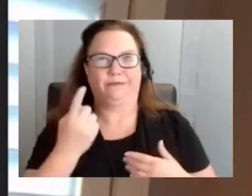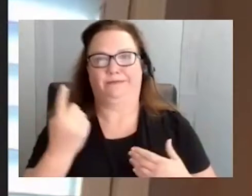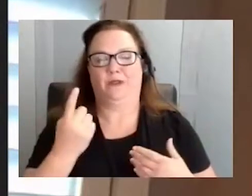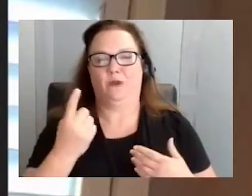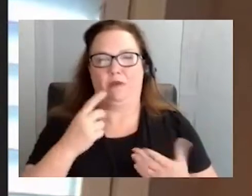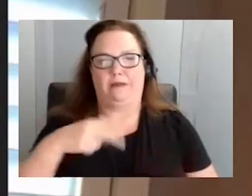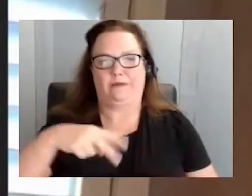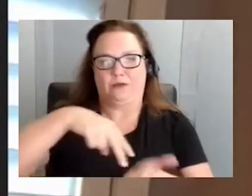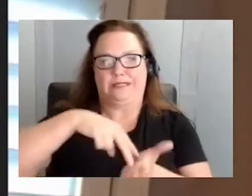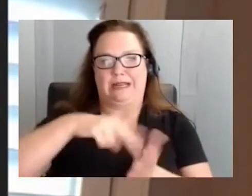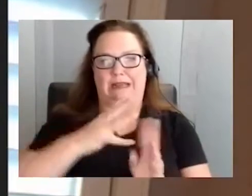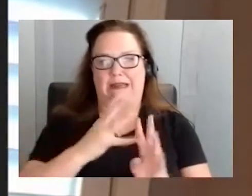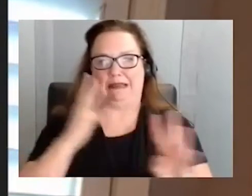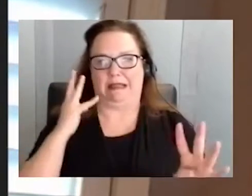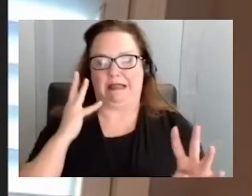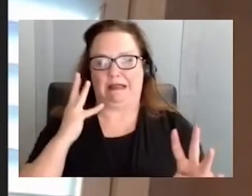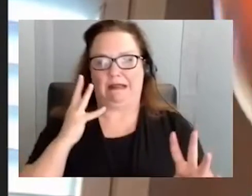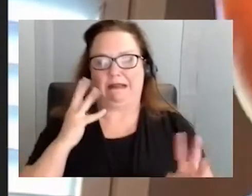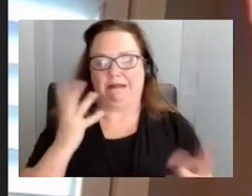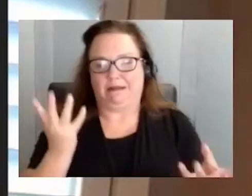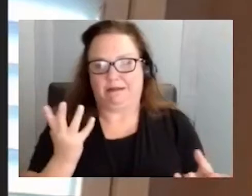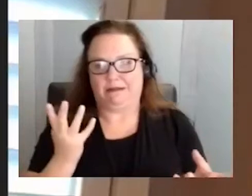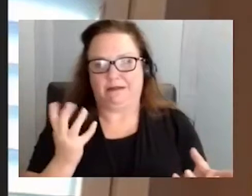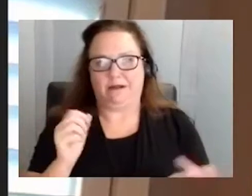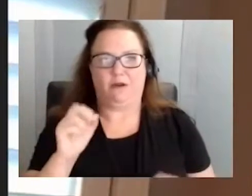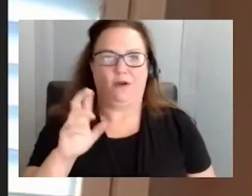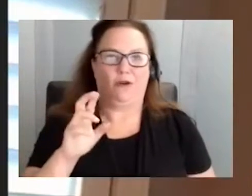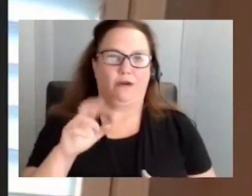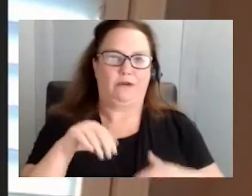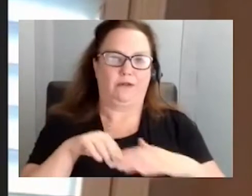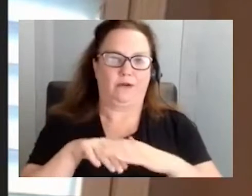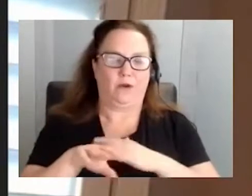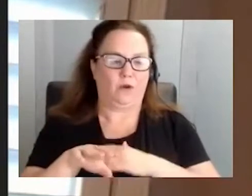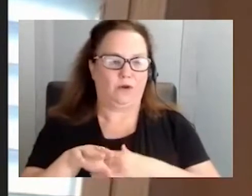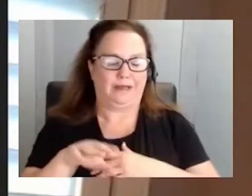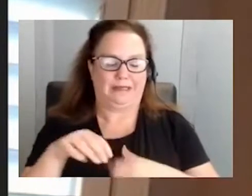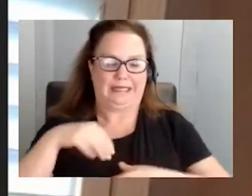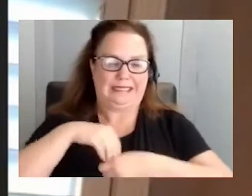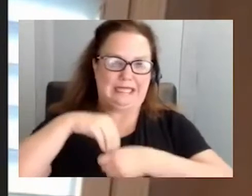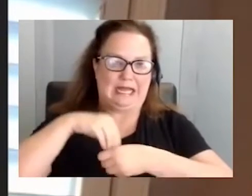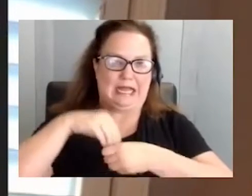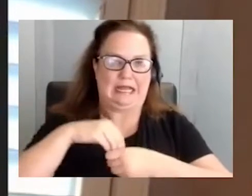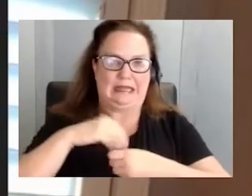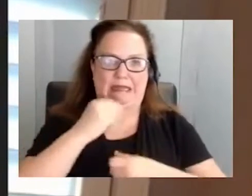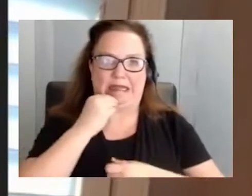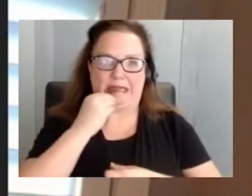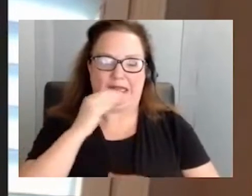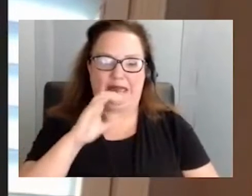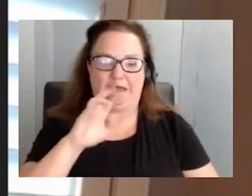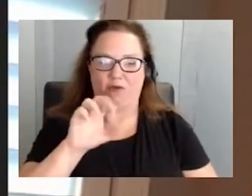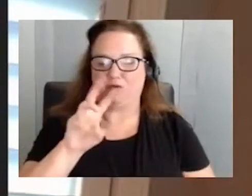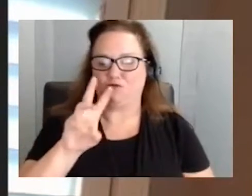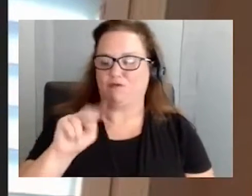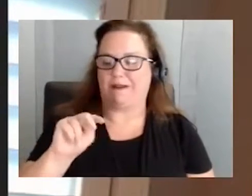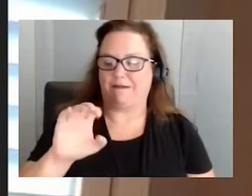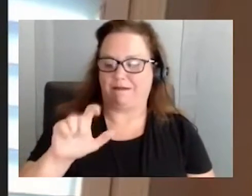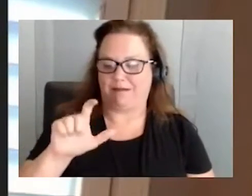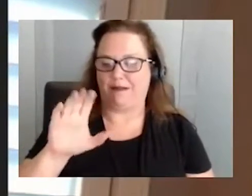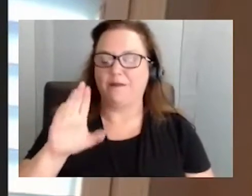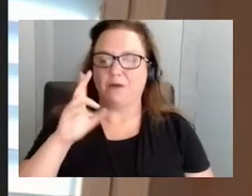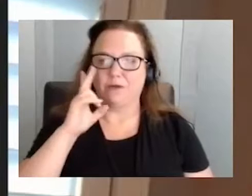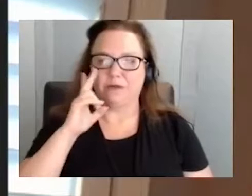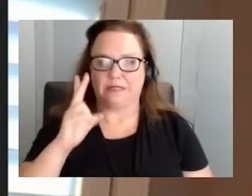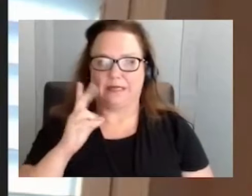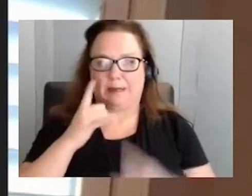standing in line or at a concession stand, or if they're going into an indoor space like eating inside the Crown Club or something like that, that we're actually seeing much